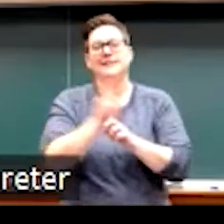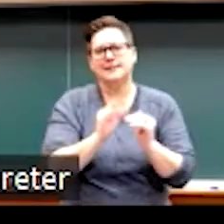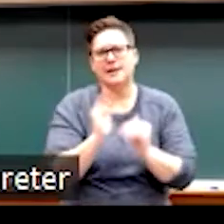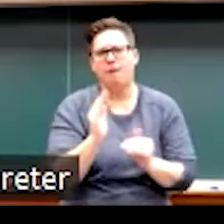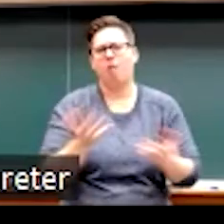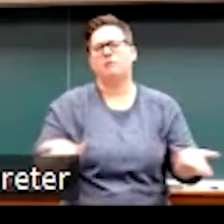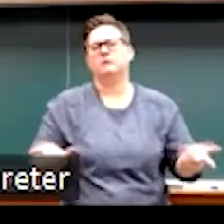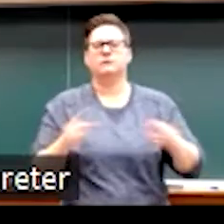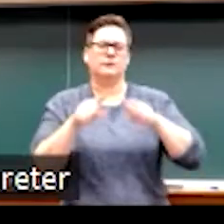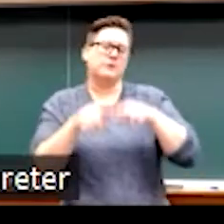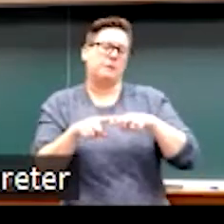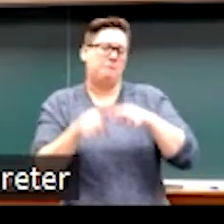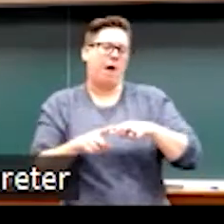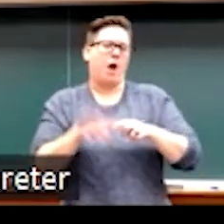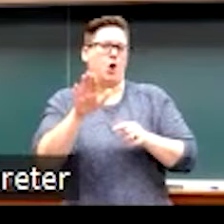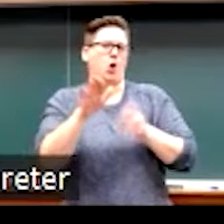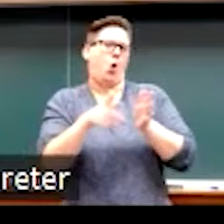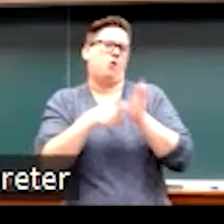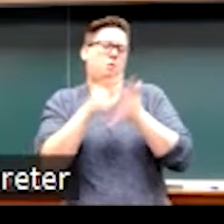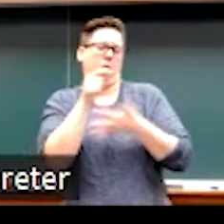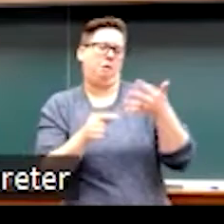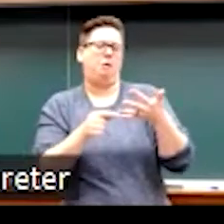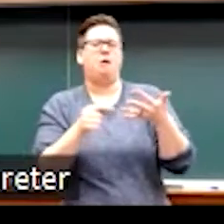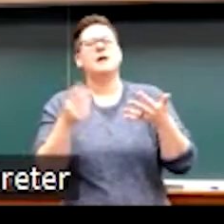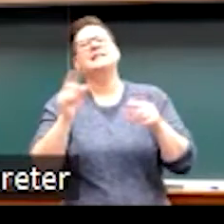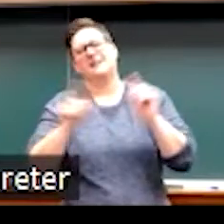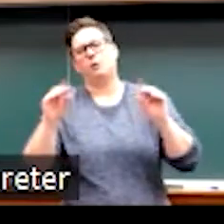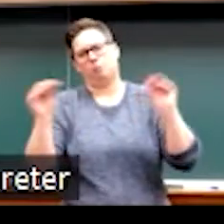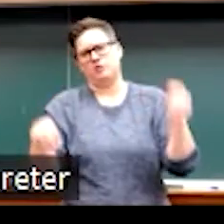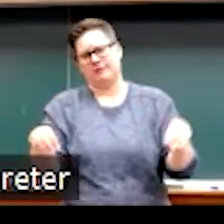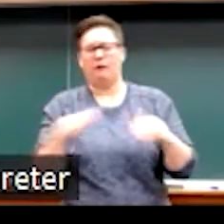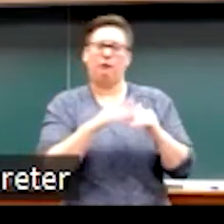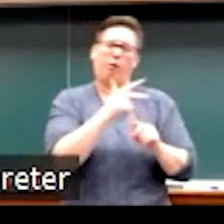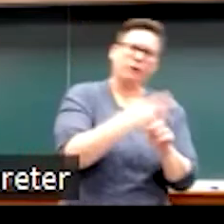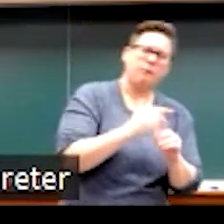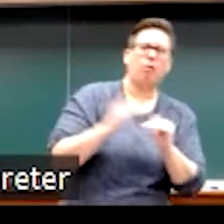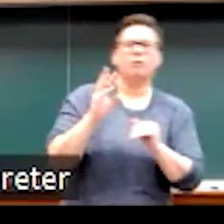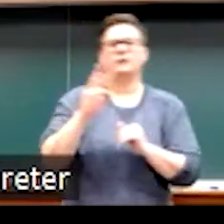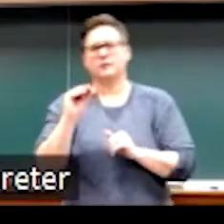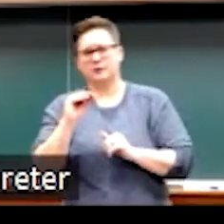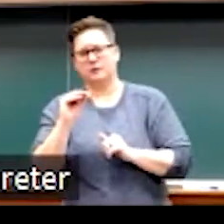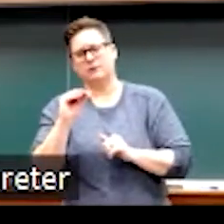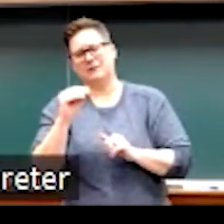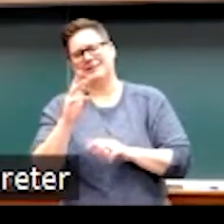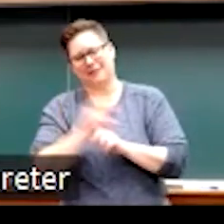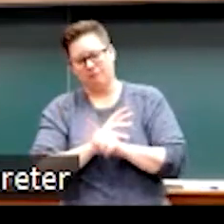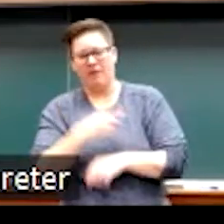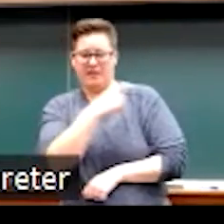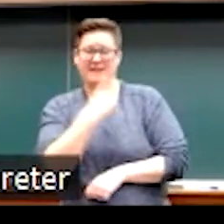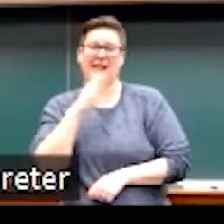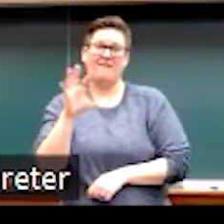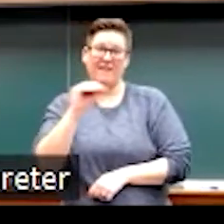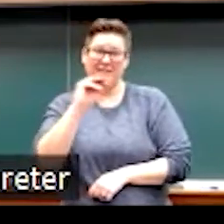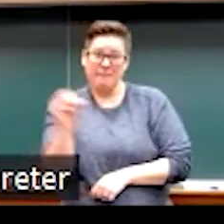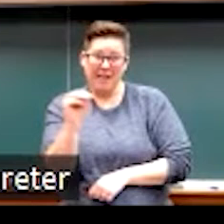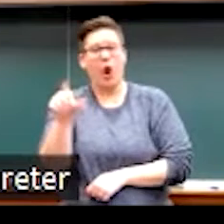months. So depending on what your criteria are, you will see different percents. This one represents 50 million. There are ways to represent